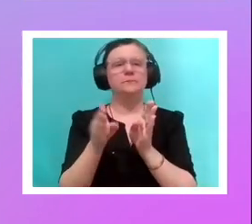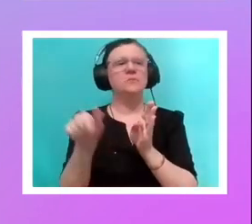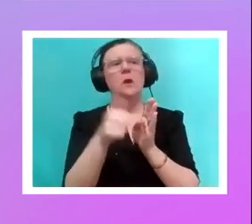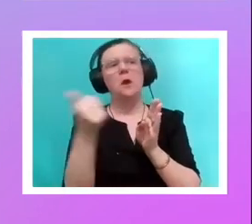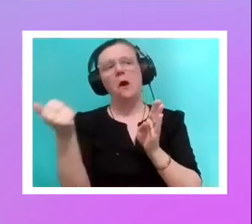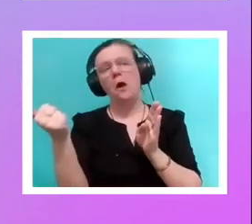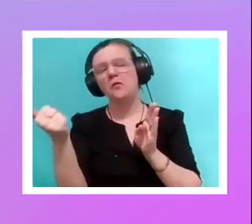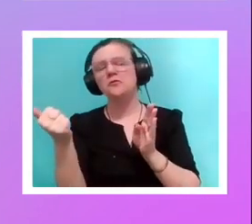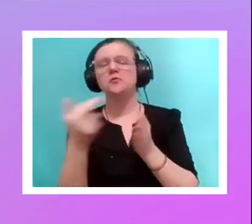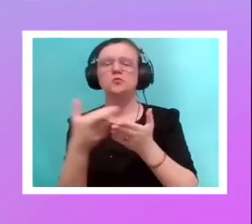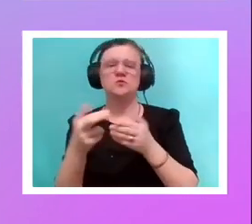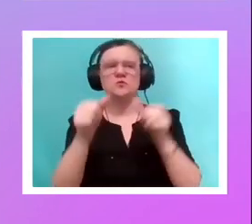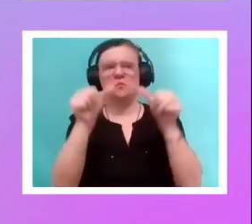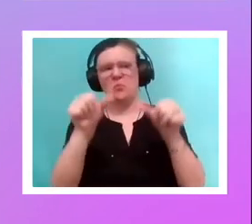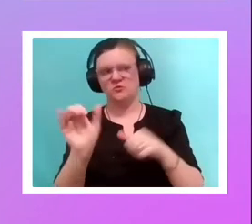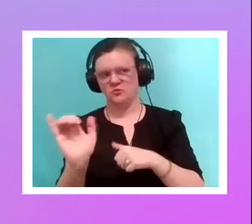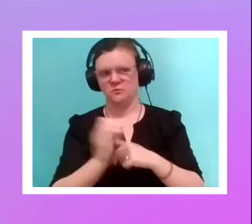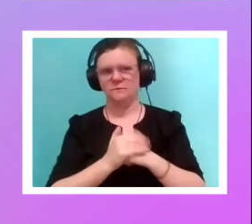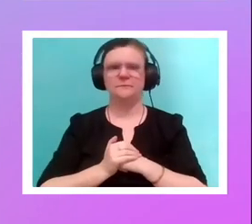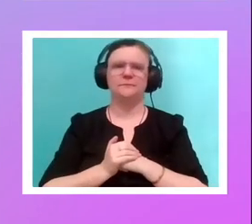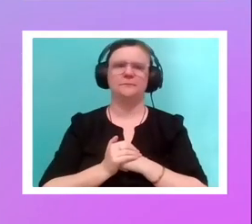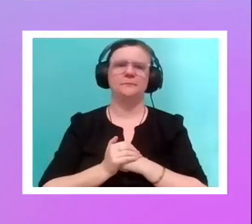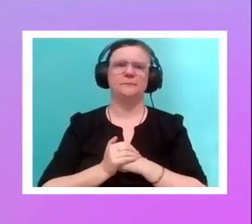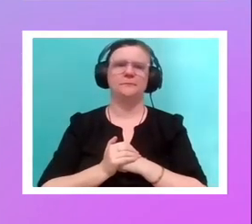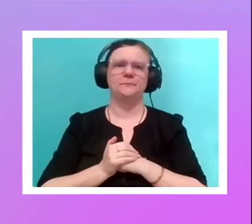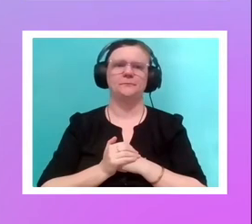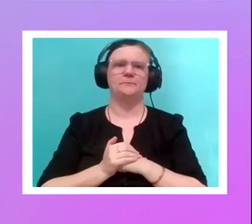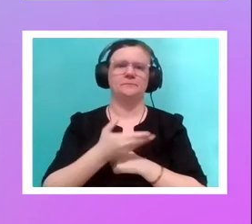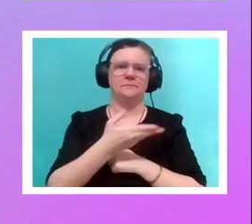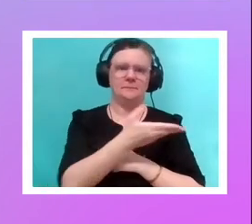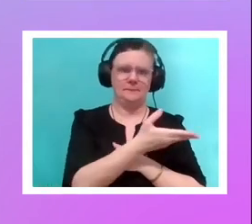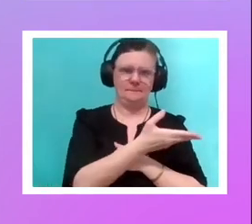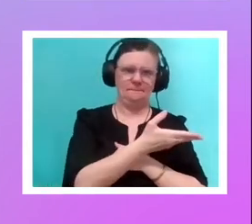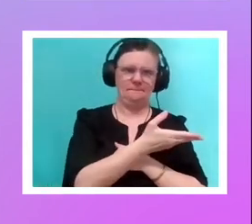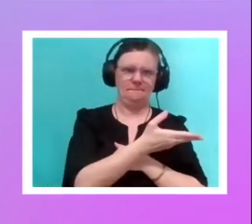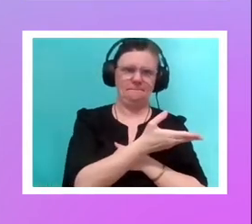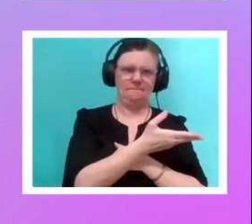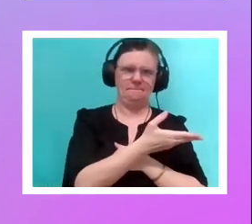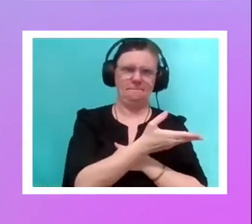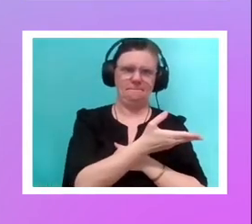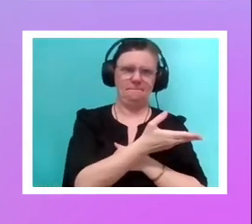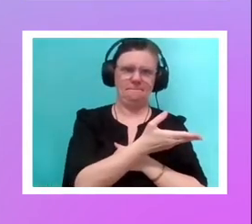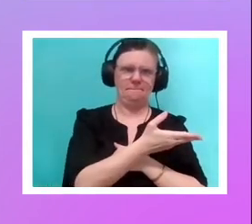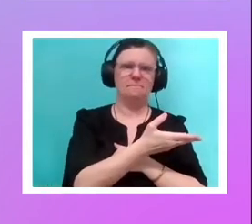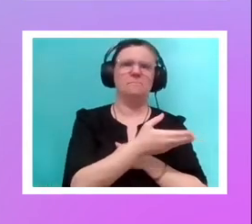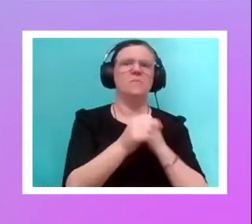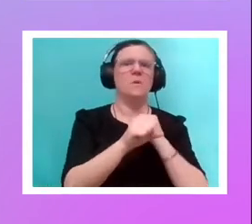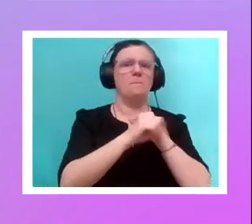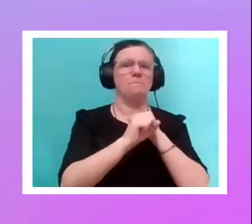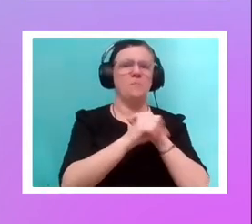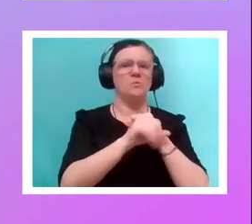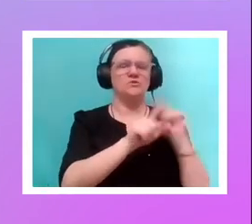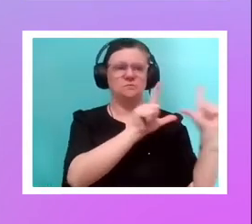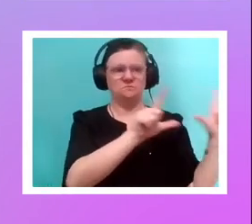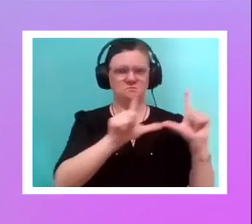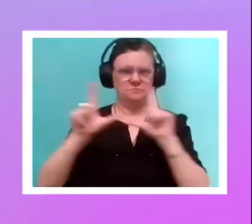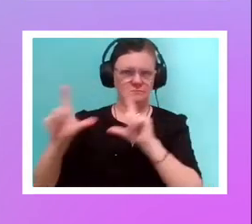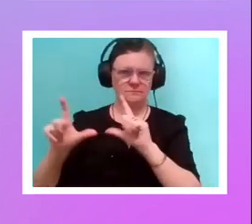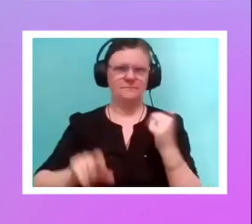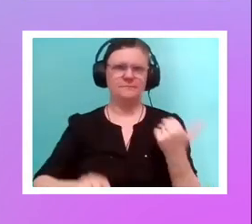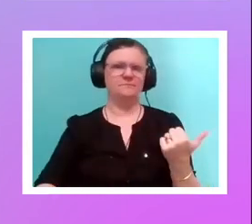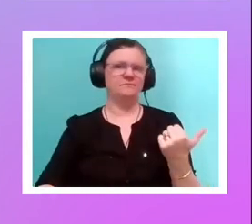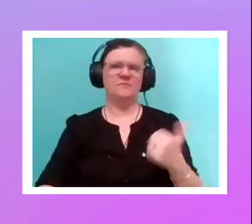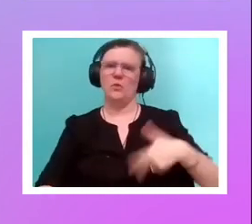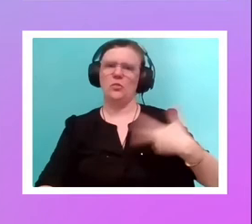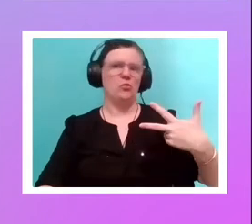useful resources. There are many good resources available, including these posters from Home Office. These are just